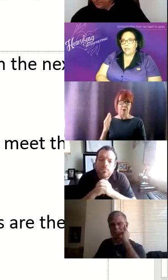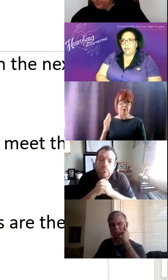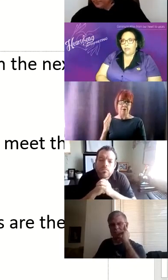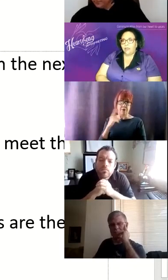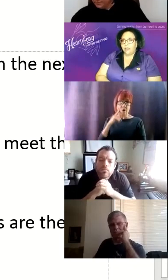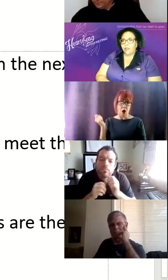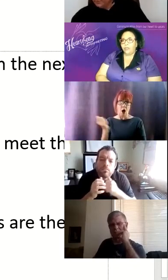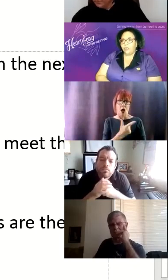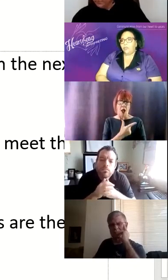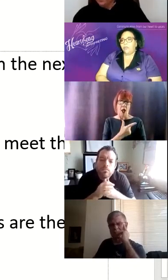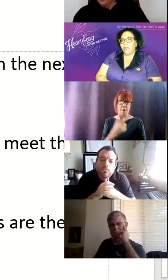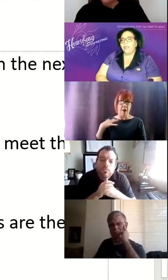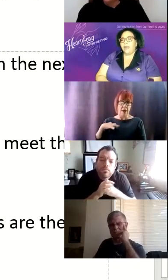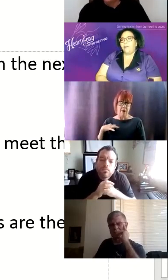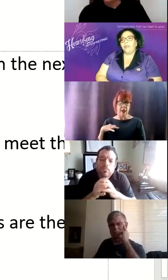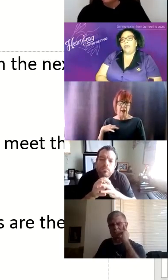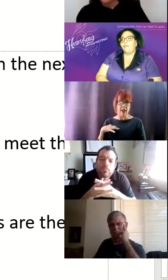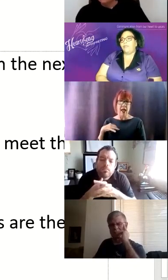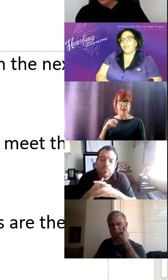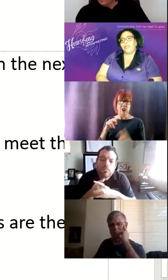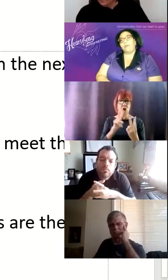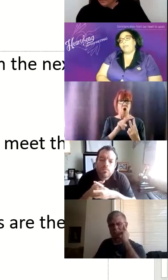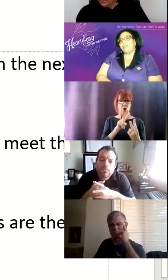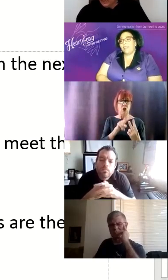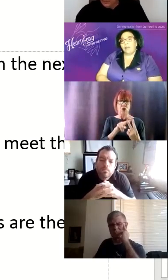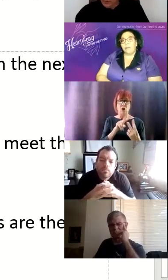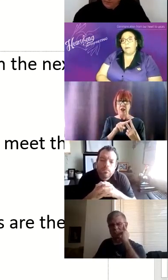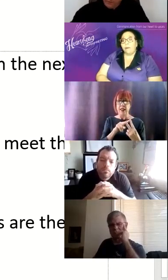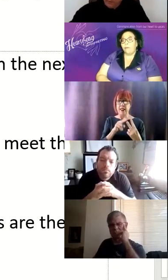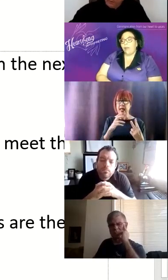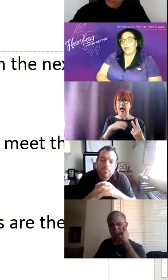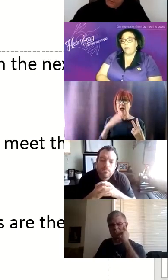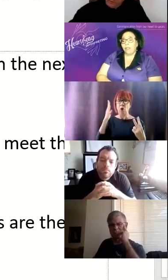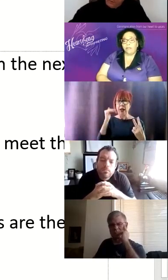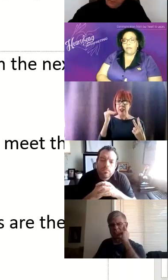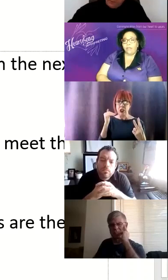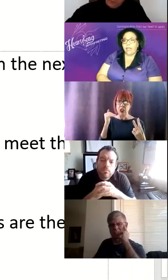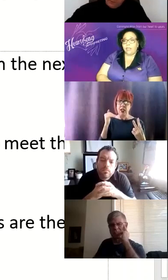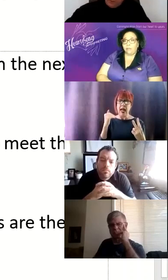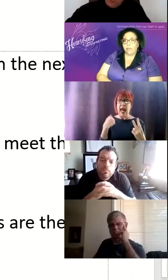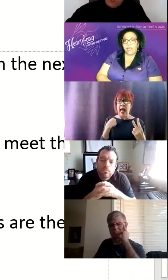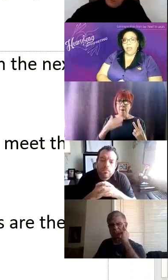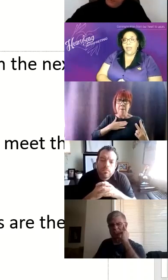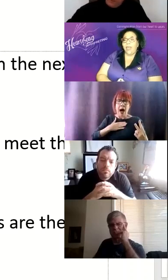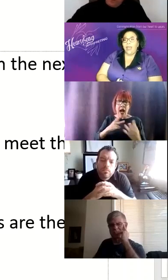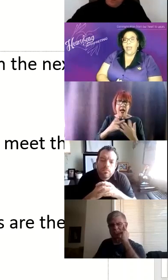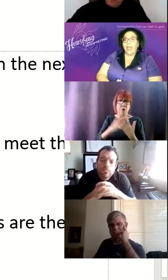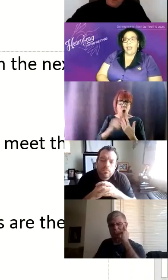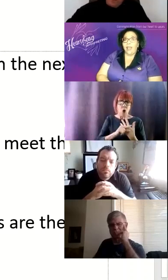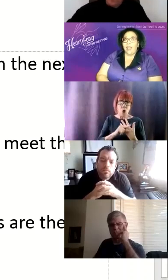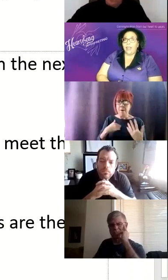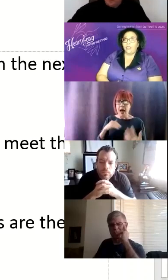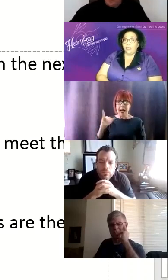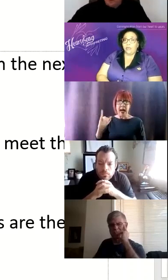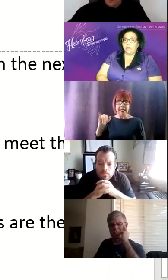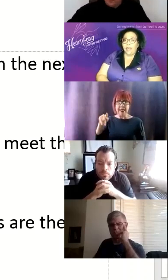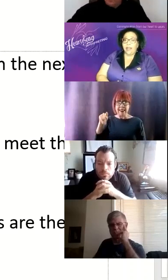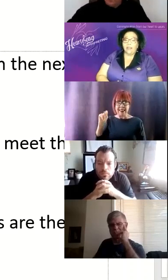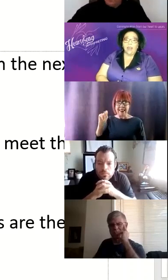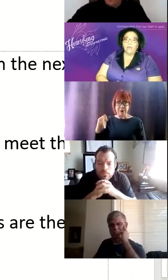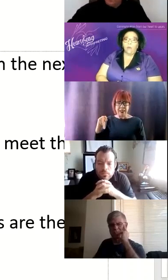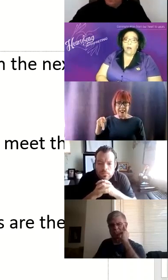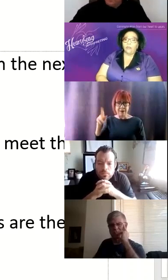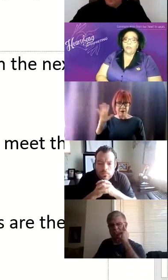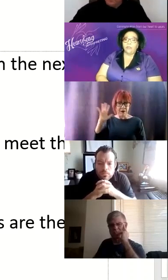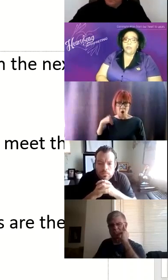sides. And those are two things that I would love to see. They were missing in my program when I went through the ITP, and I had to learn by hitting